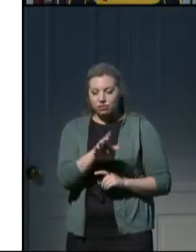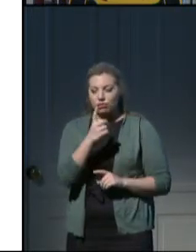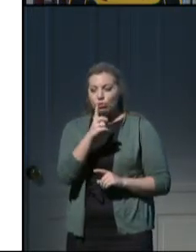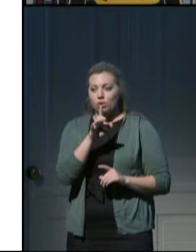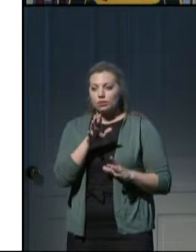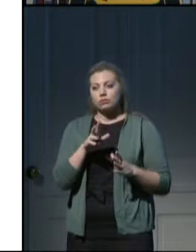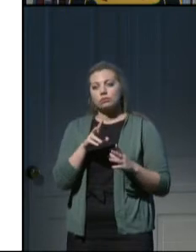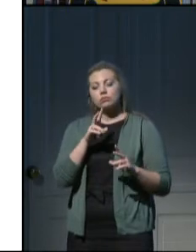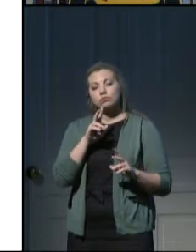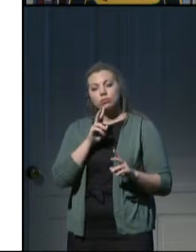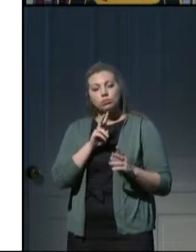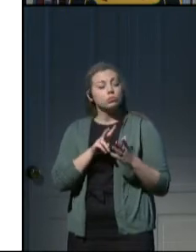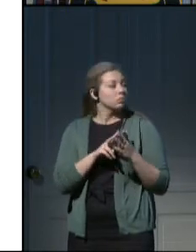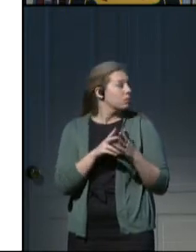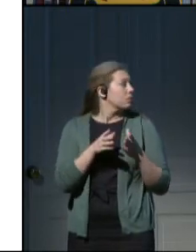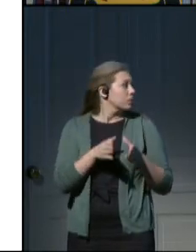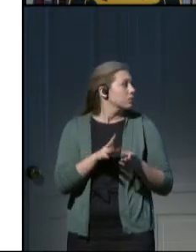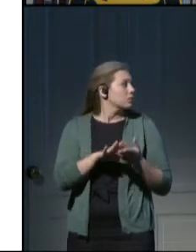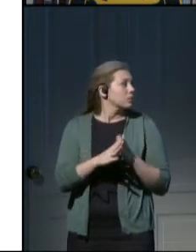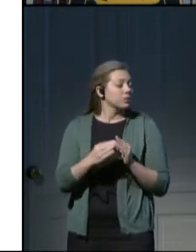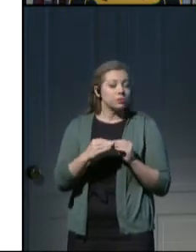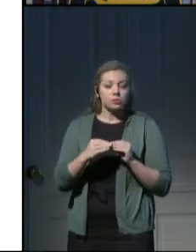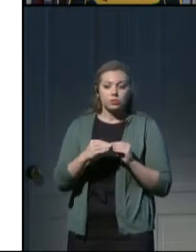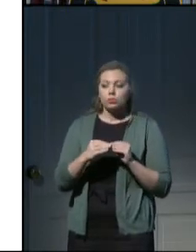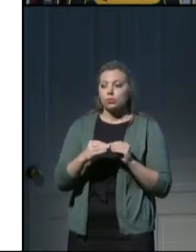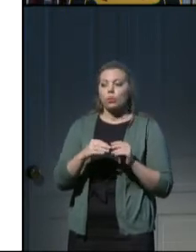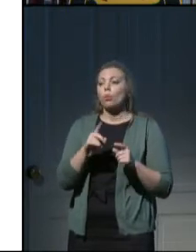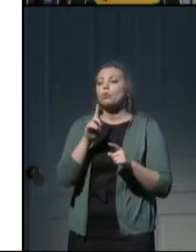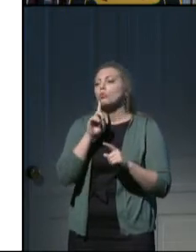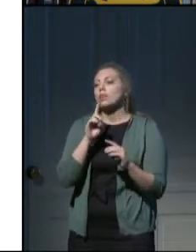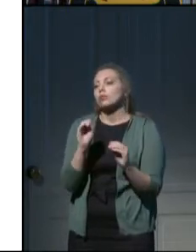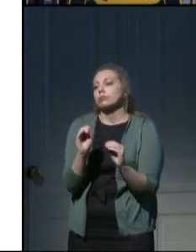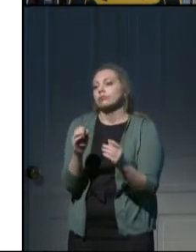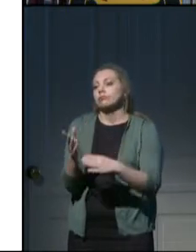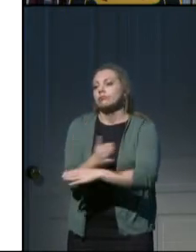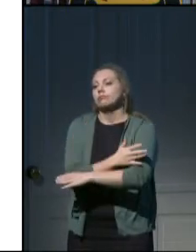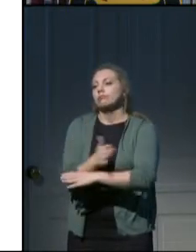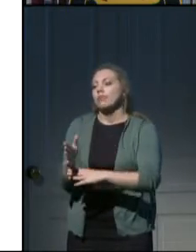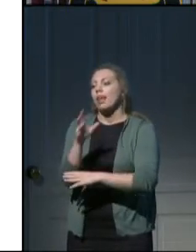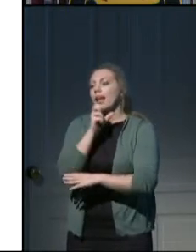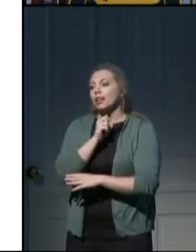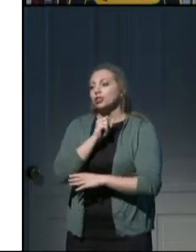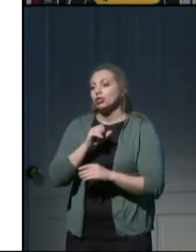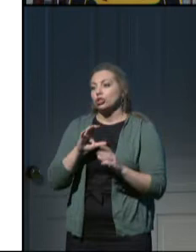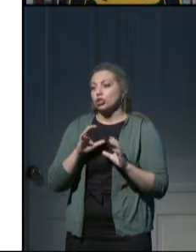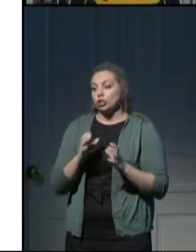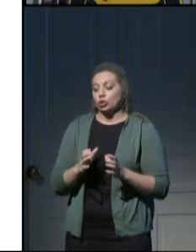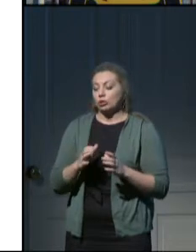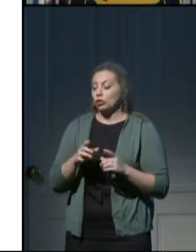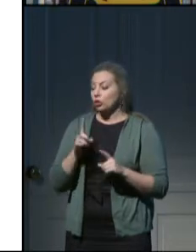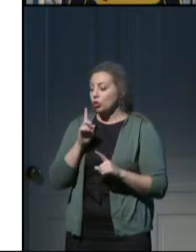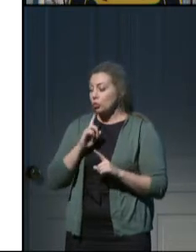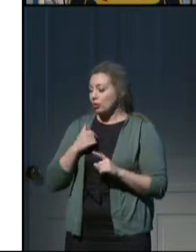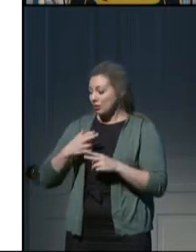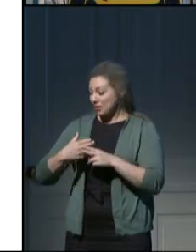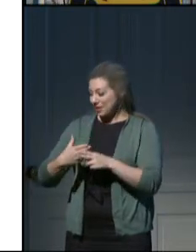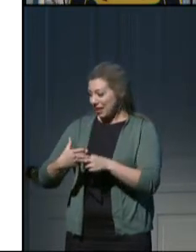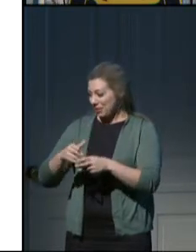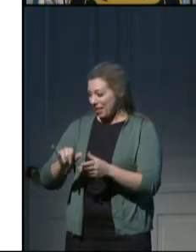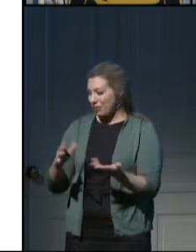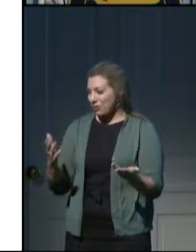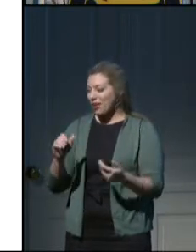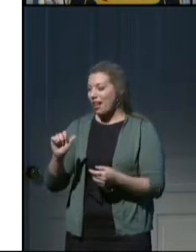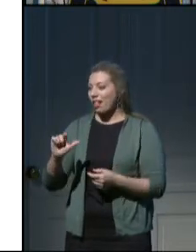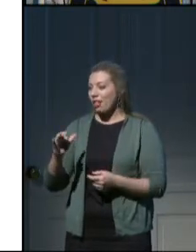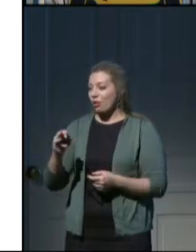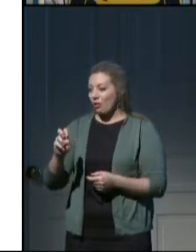ageless consumer and brings cross-generational families together in VR. We named it Alcove. We launched it at CES